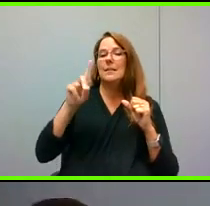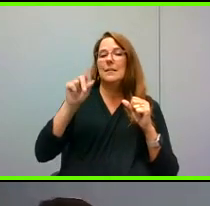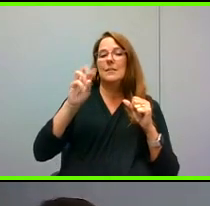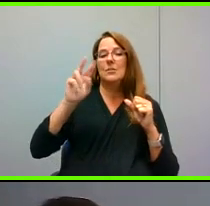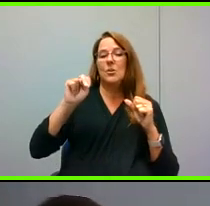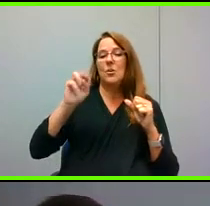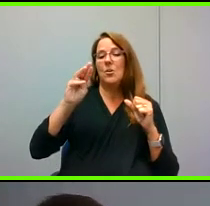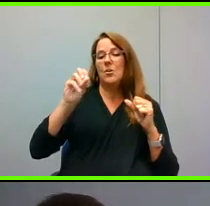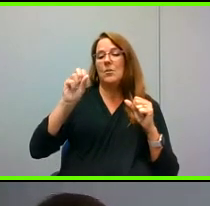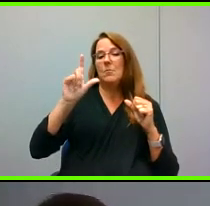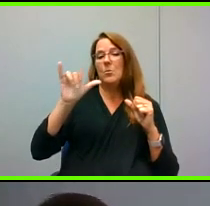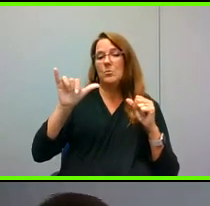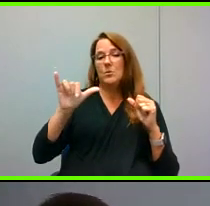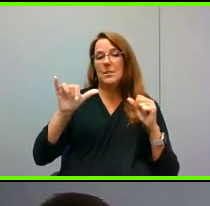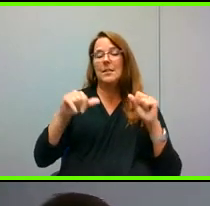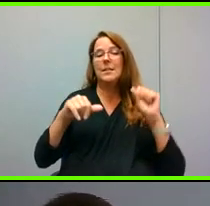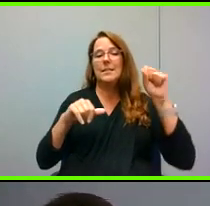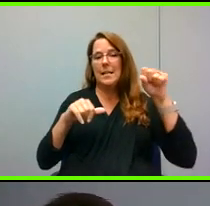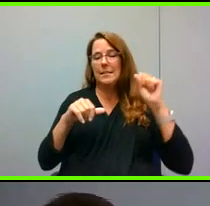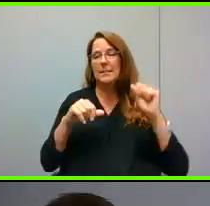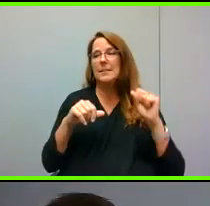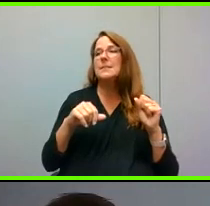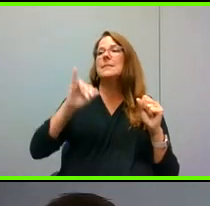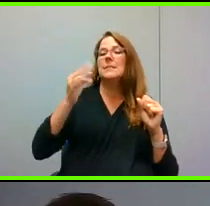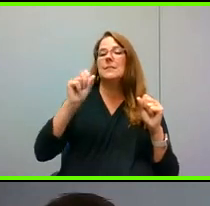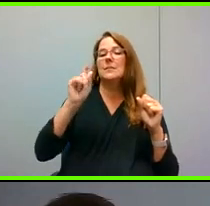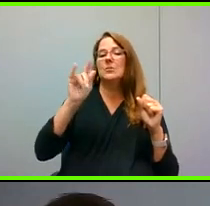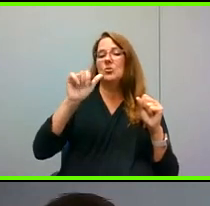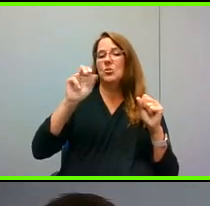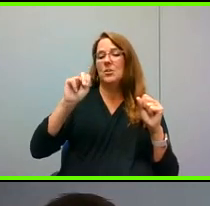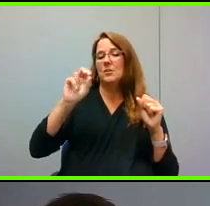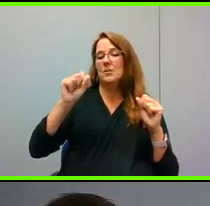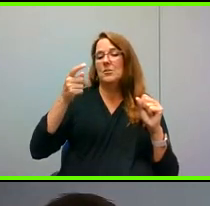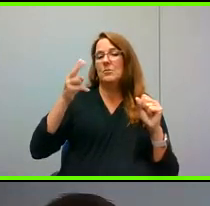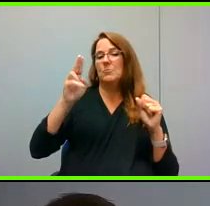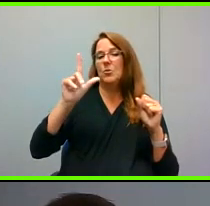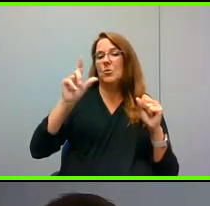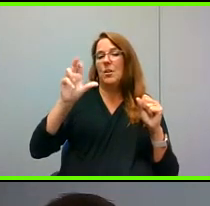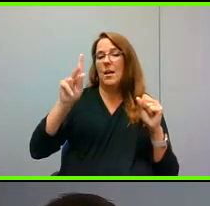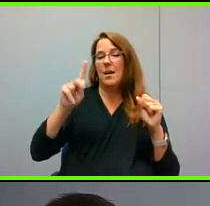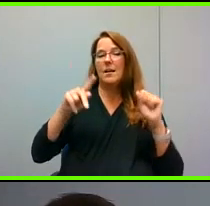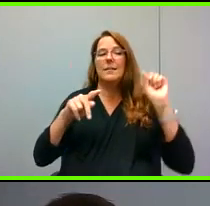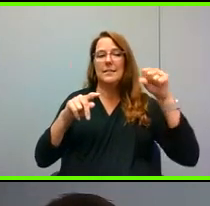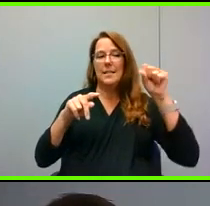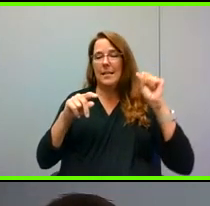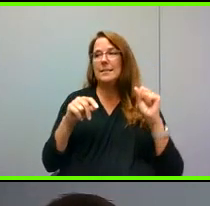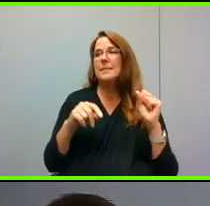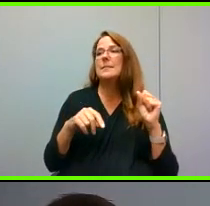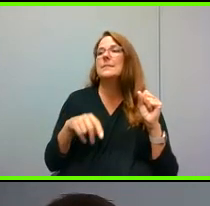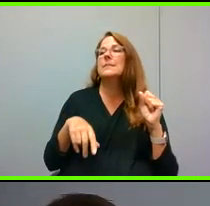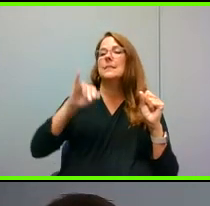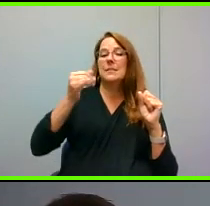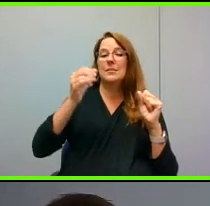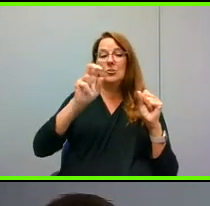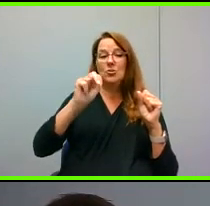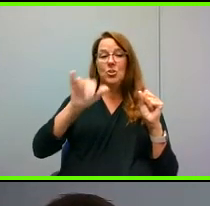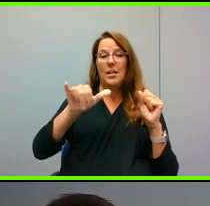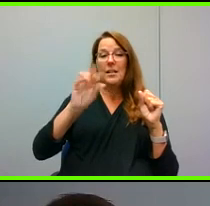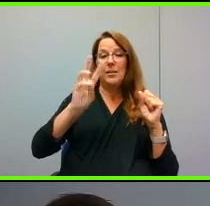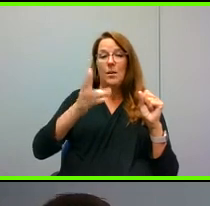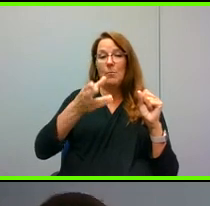Dawn Mosley, Yes. Justin Spurlock, Yes. Jenny